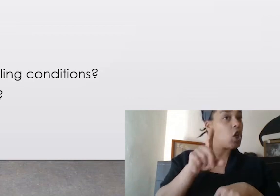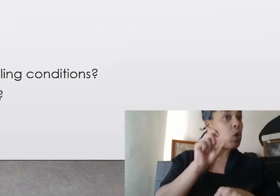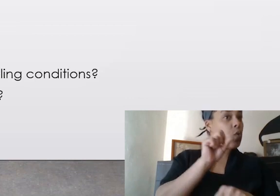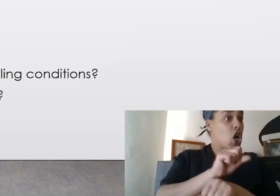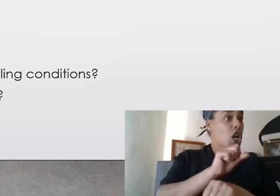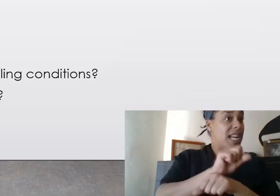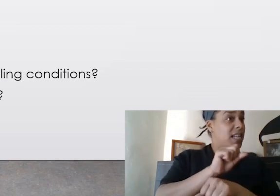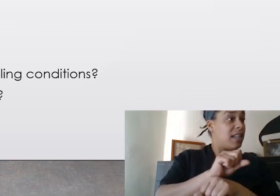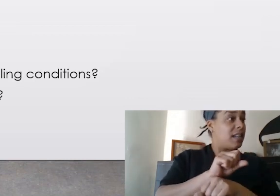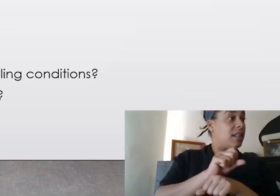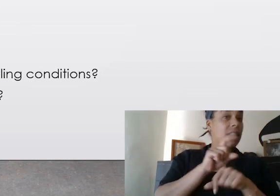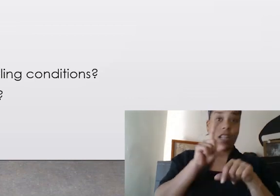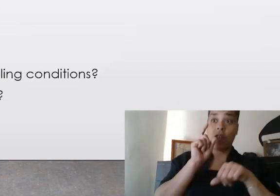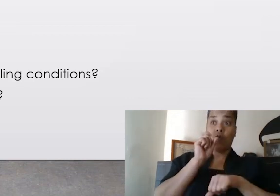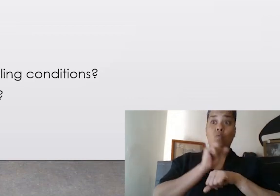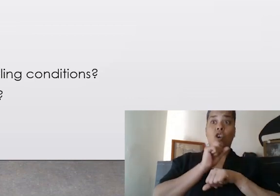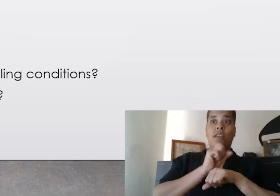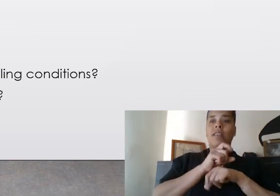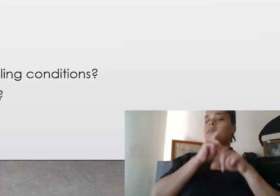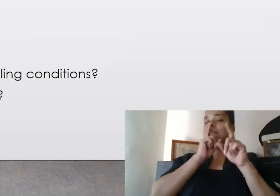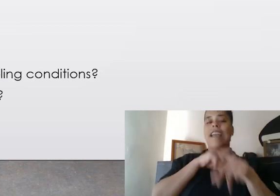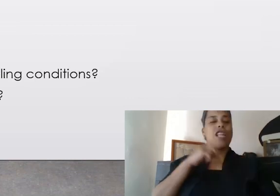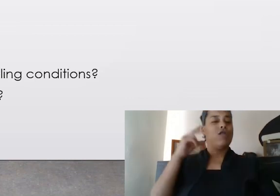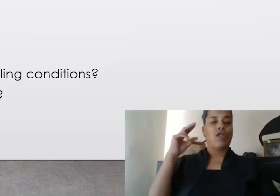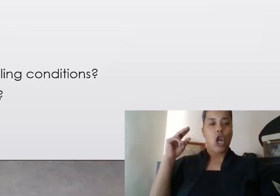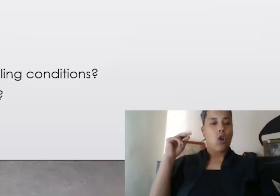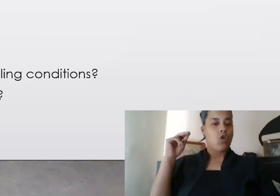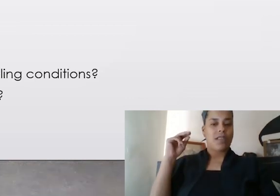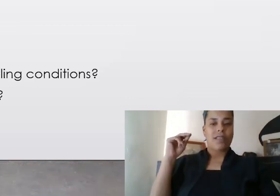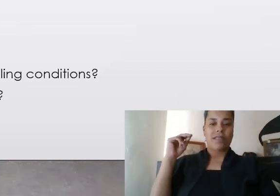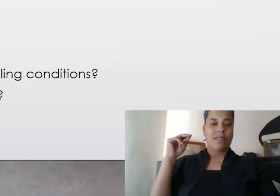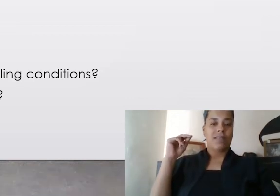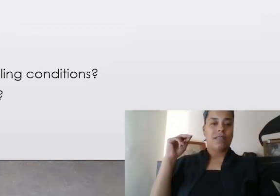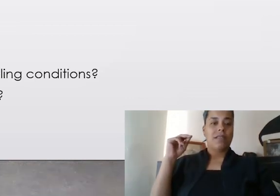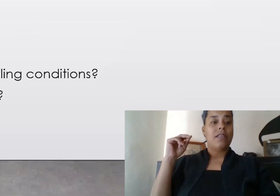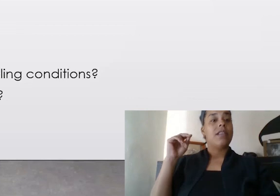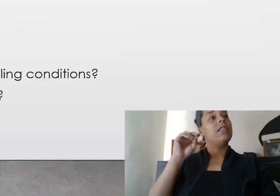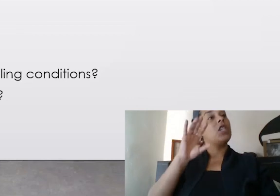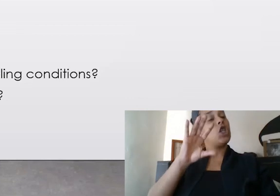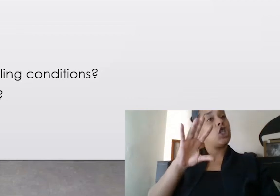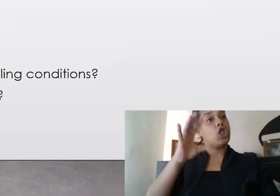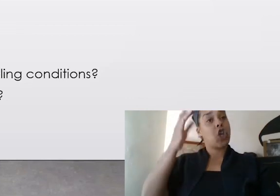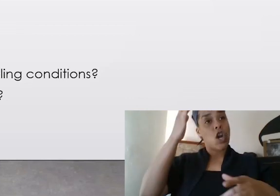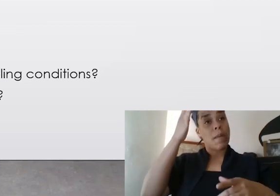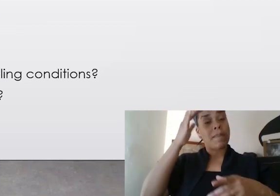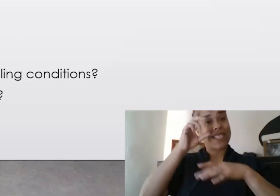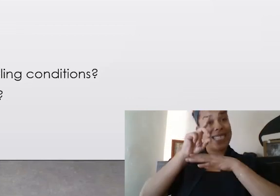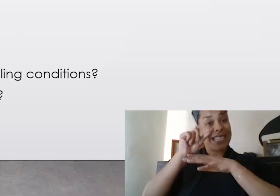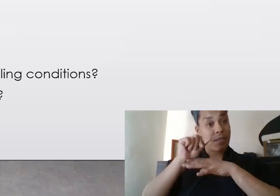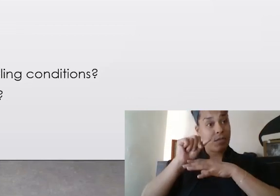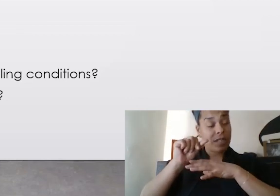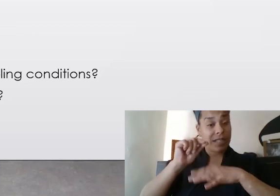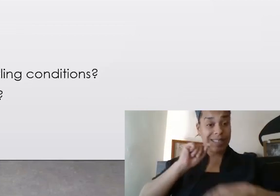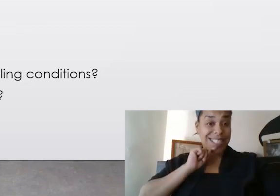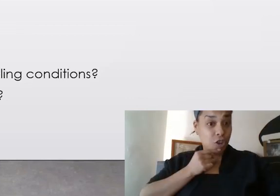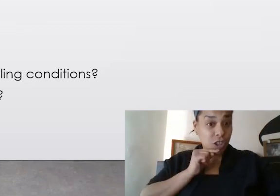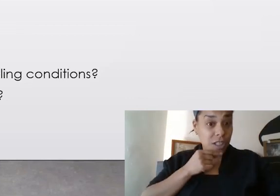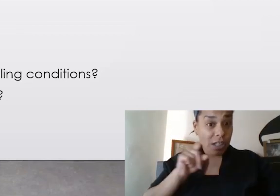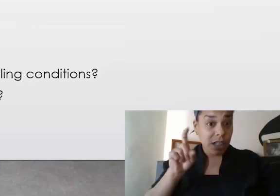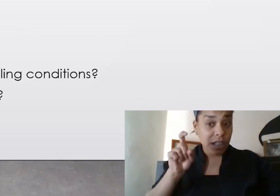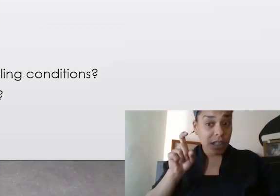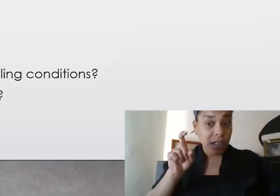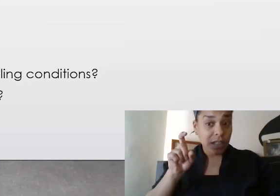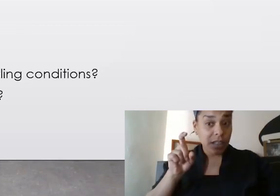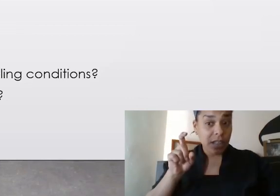SSDI. If is your condition severe? So that will couple with, is your